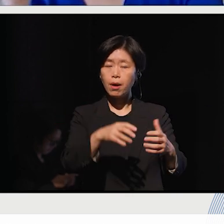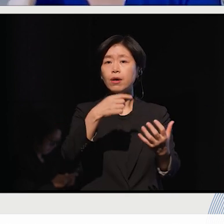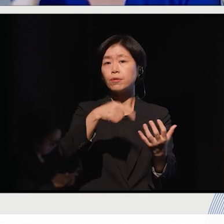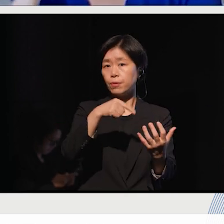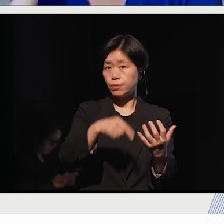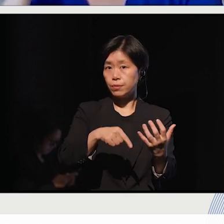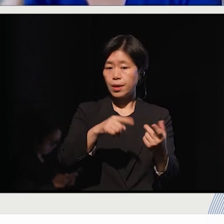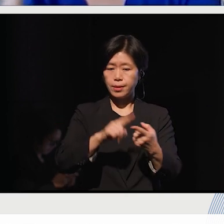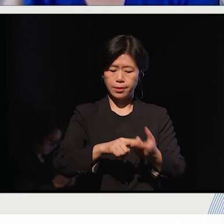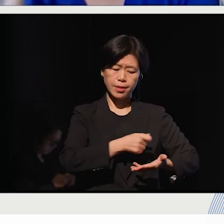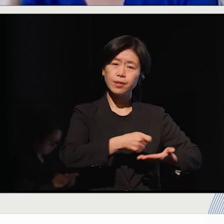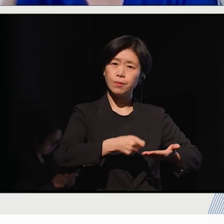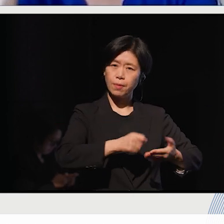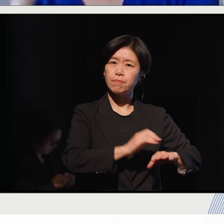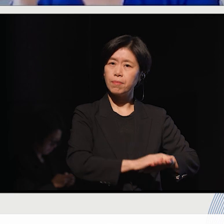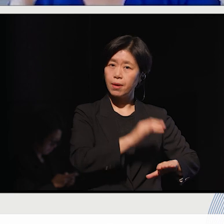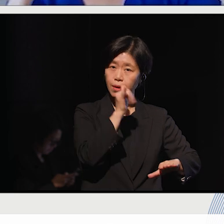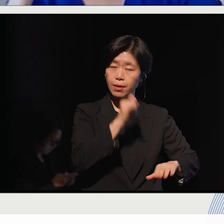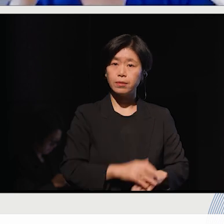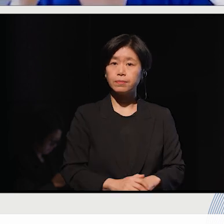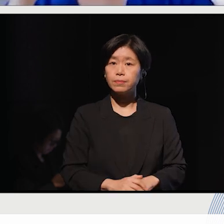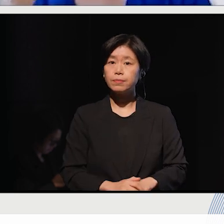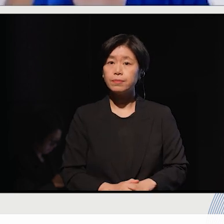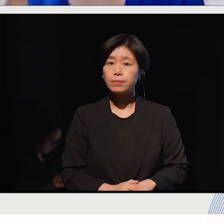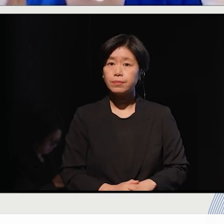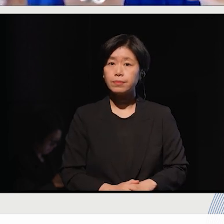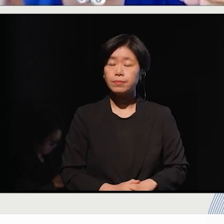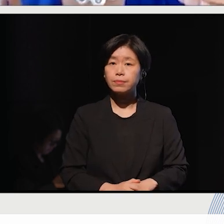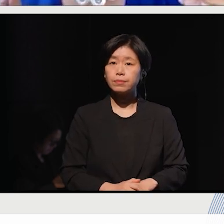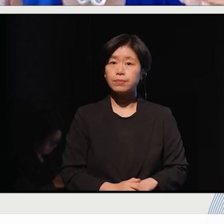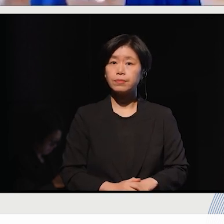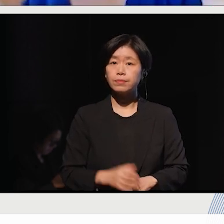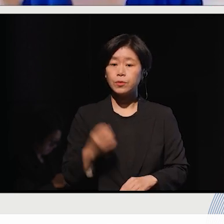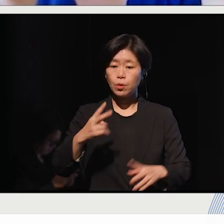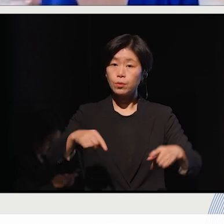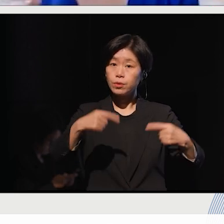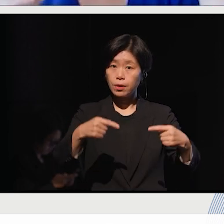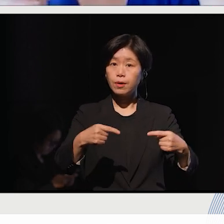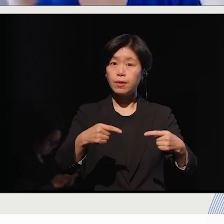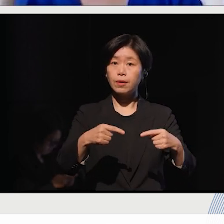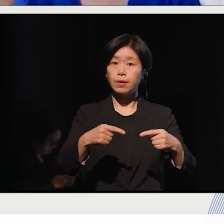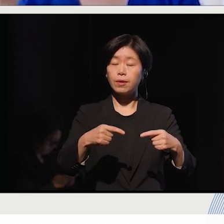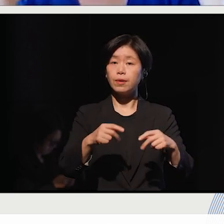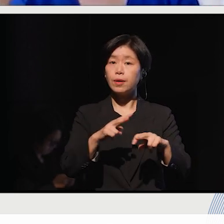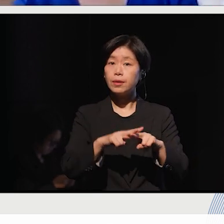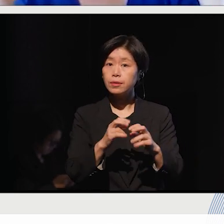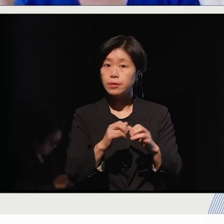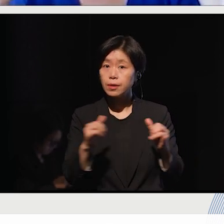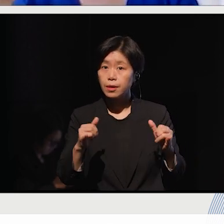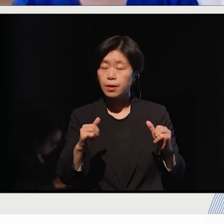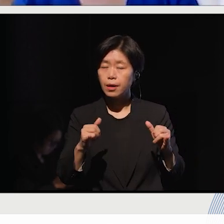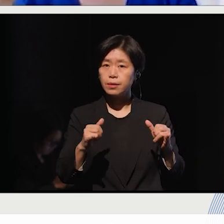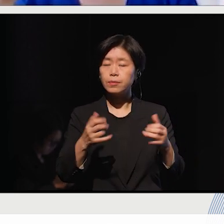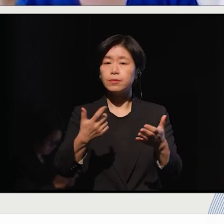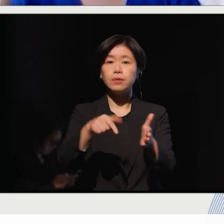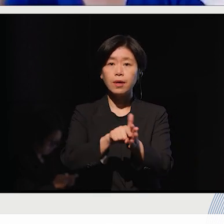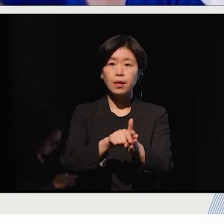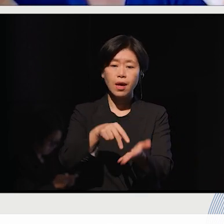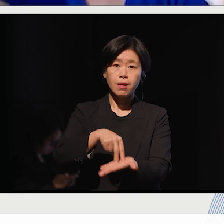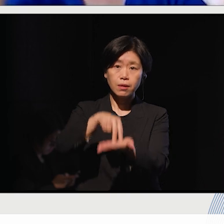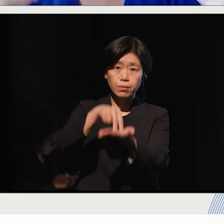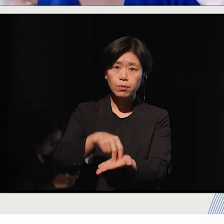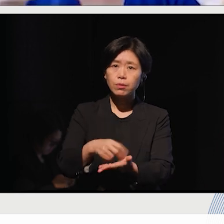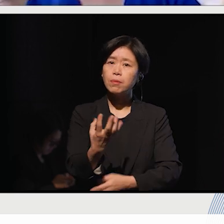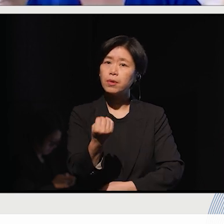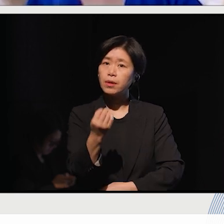debit column, I might say, well, we've got some wheelchair accessible lifts that are old and they're going to need to be replaced. And so I'm